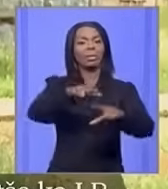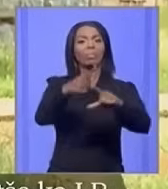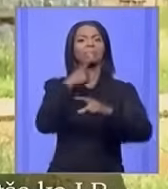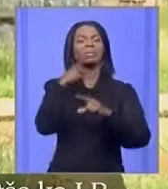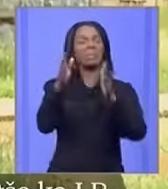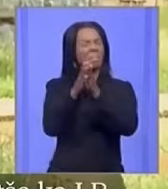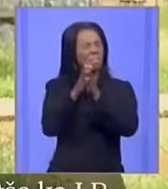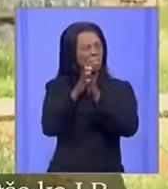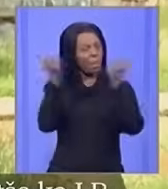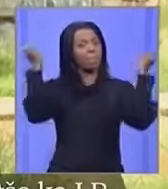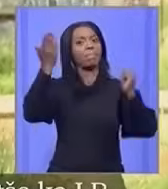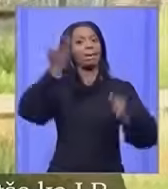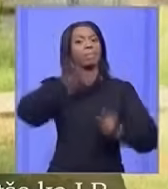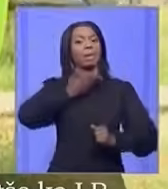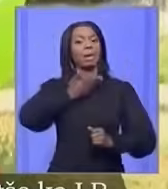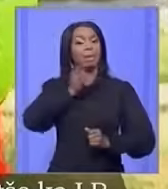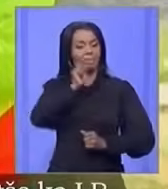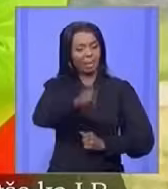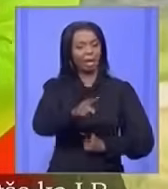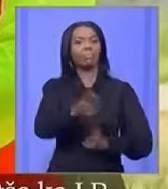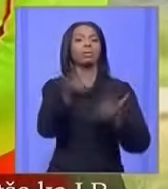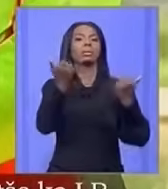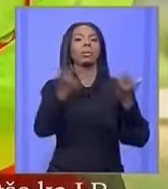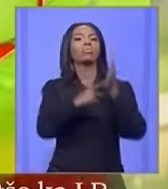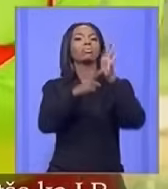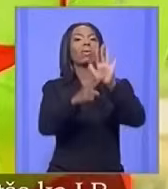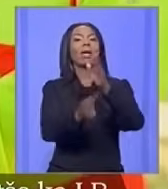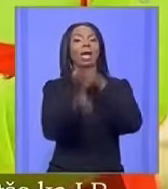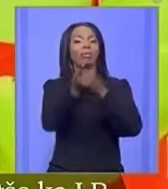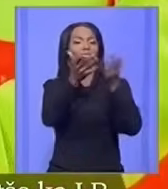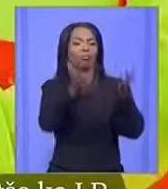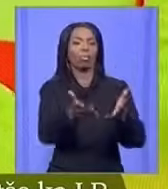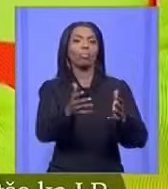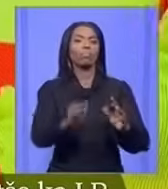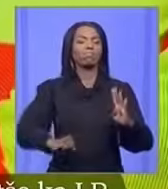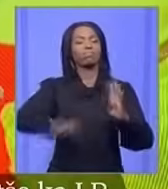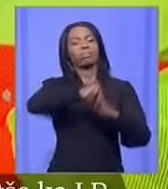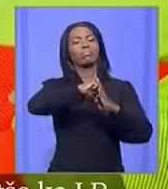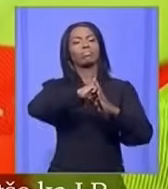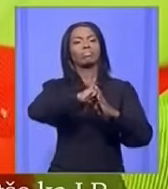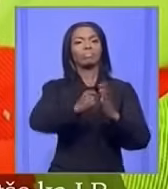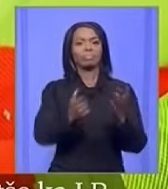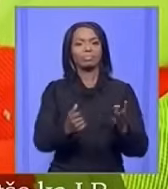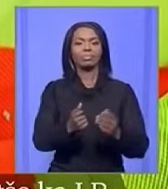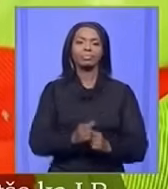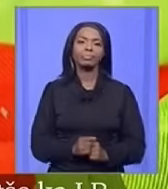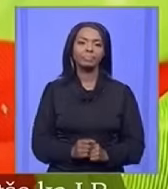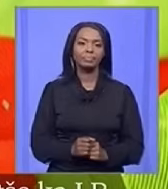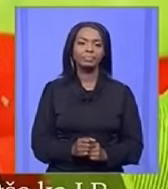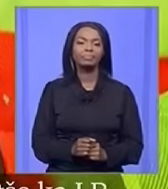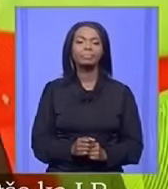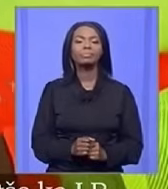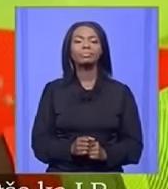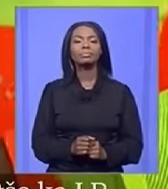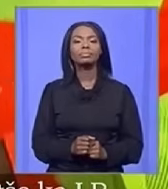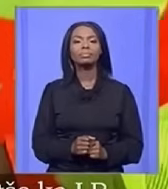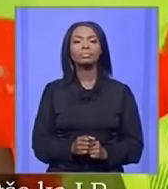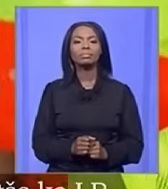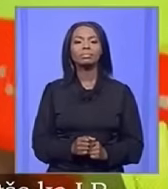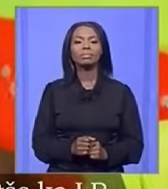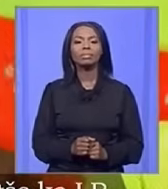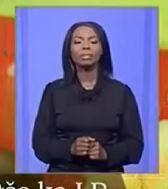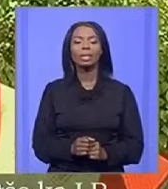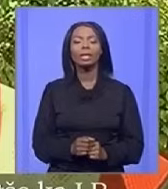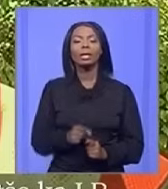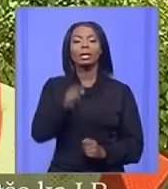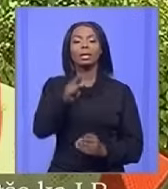bošaedi le lebelo la godimo di hlathile bjale ka seo se hlotšeng kotsi ye. Go bona le bašomi ba mola